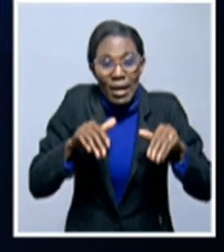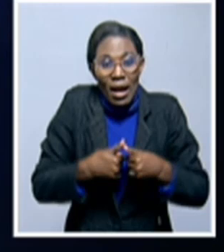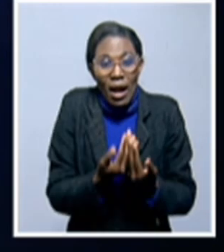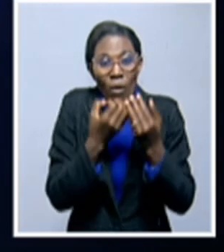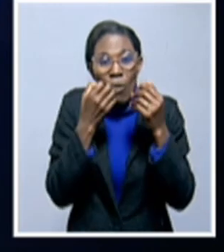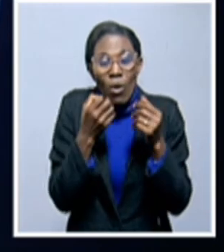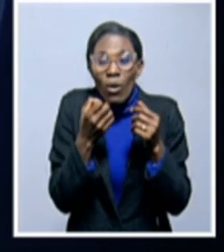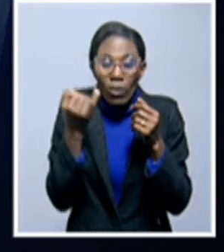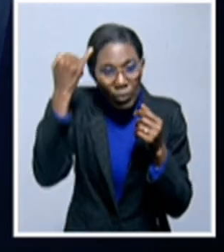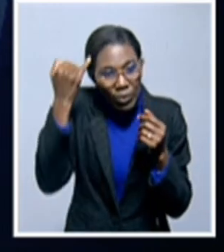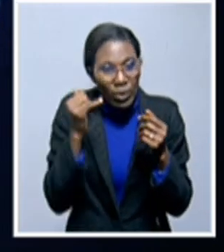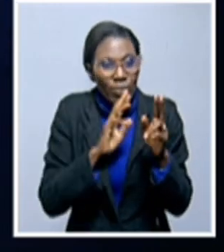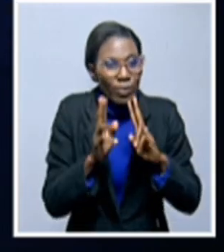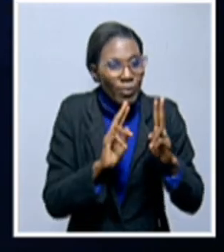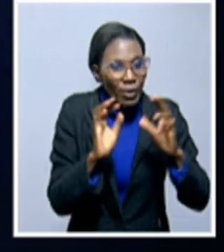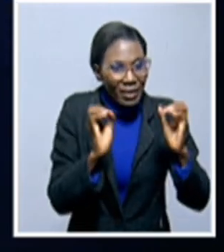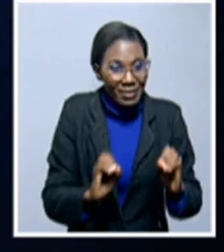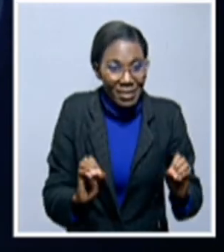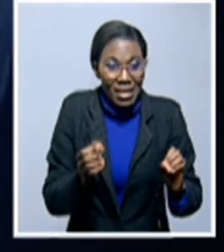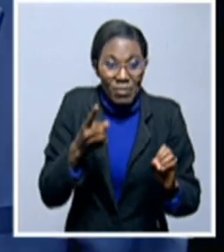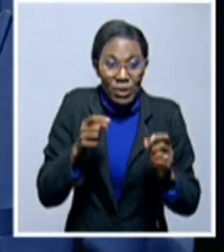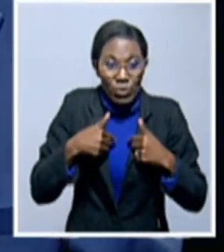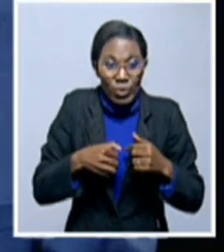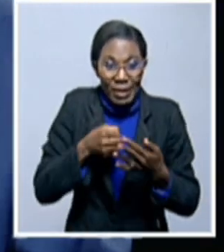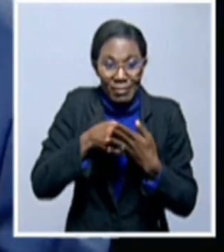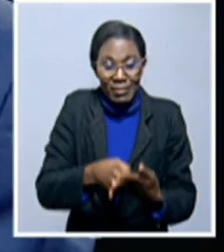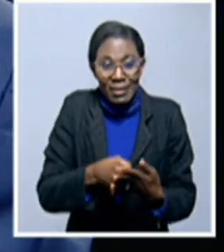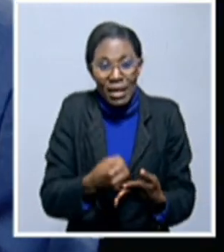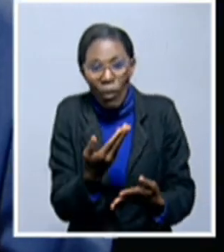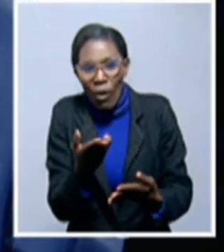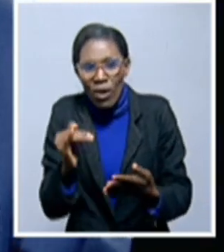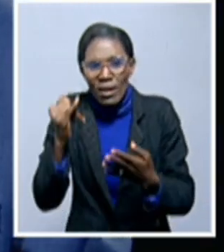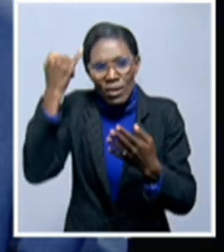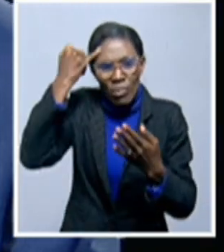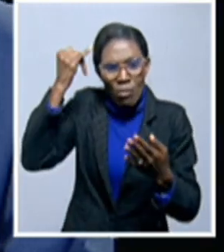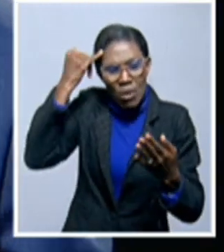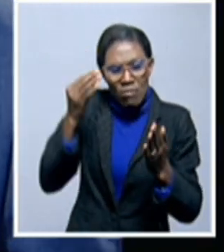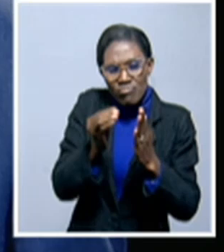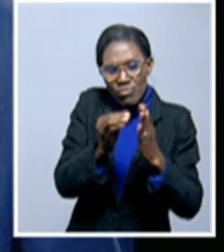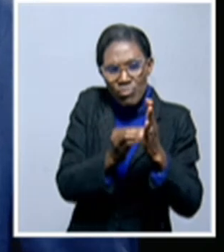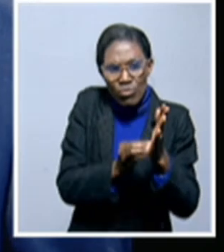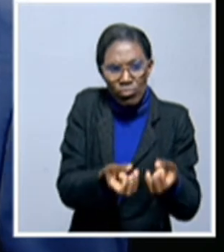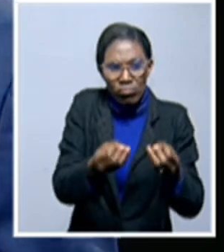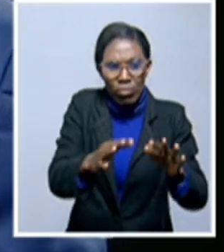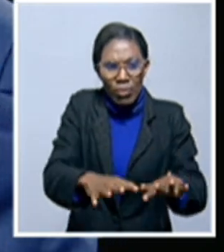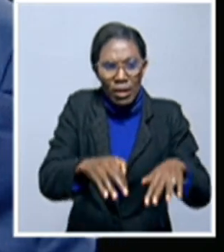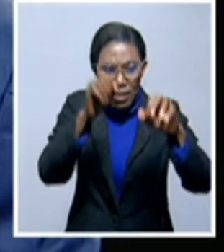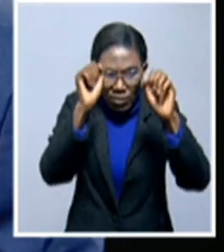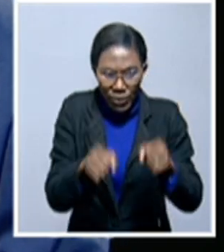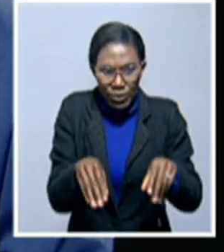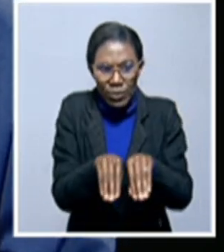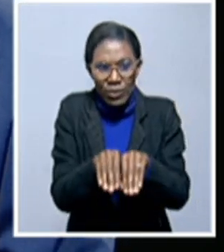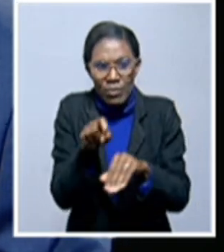are trying by all means to make sure that all those motions that are being tabled into the House should be dealt with within the frame time